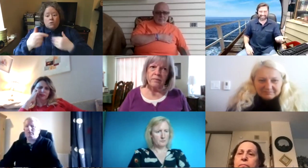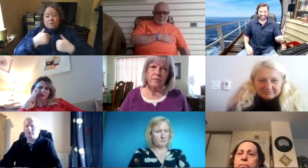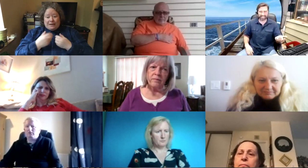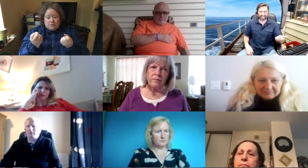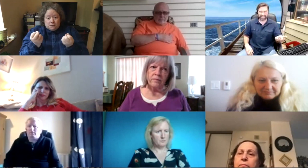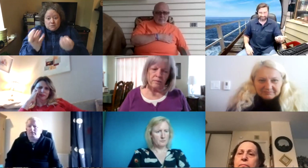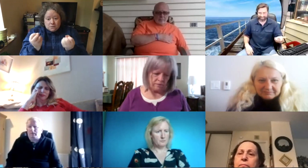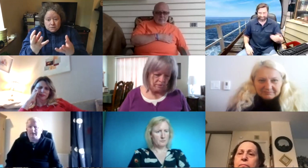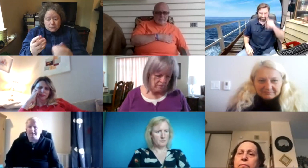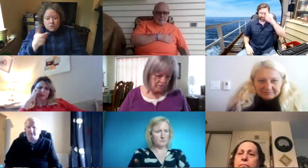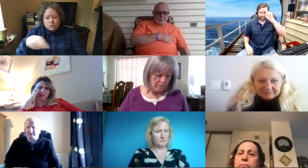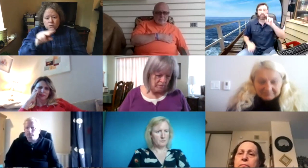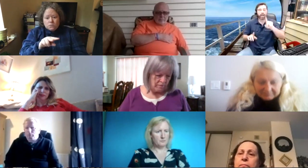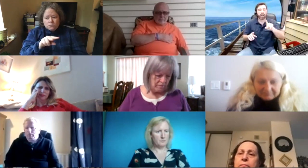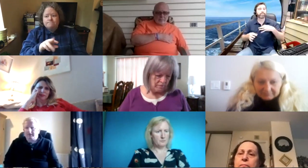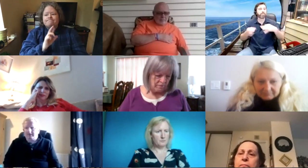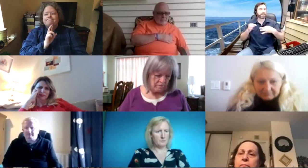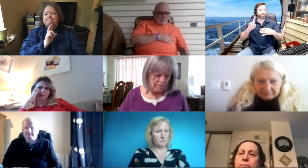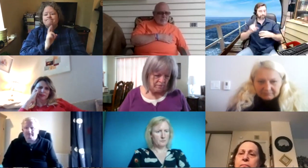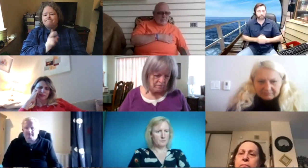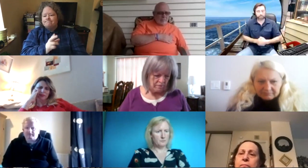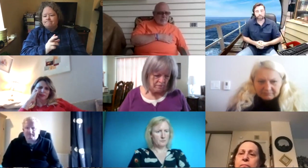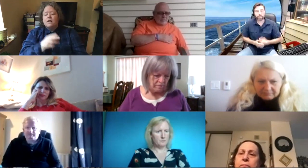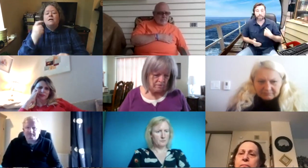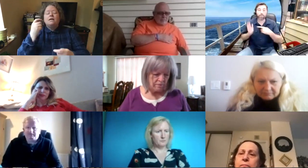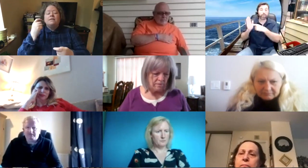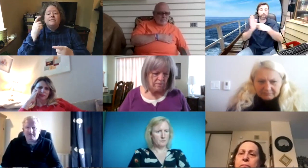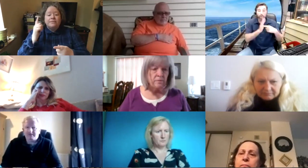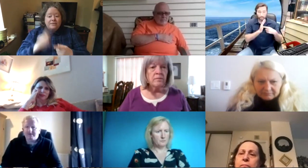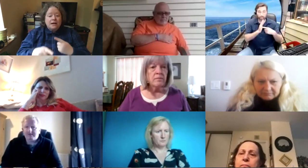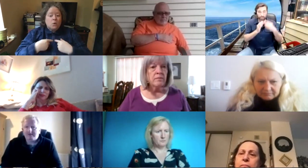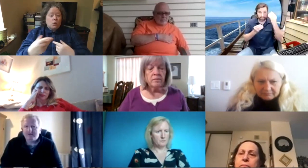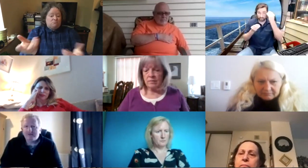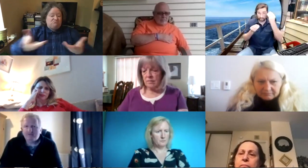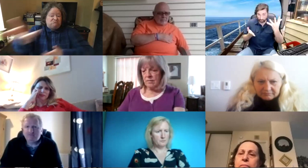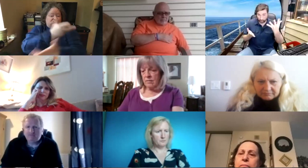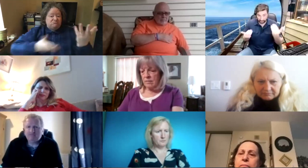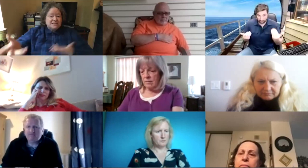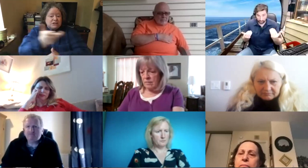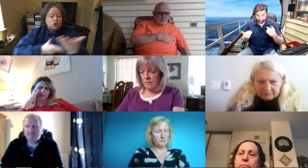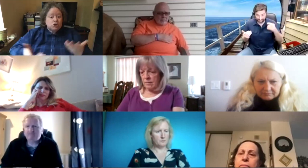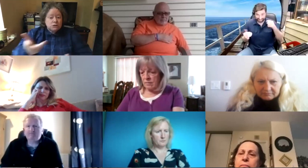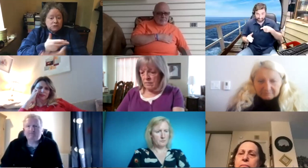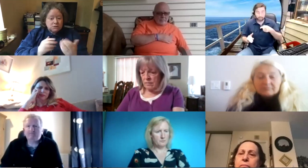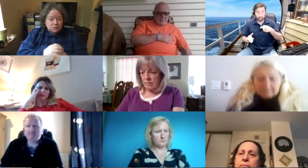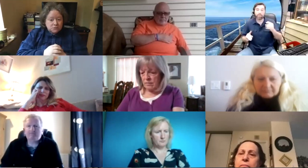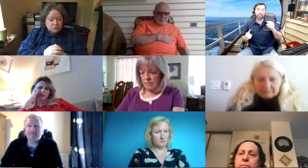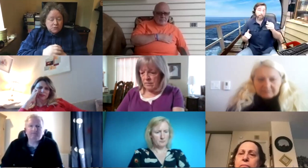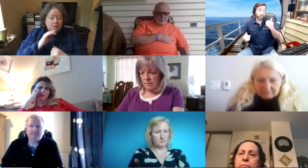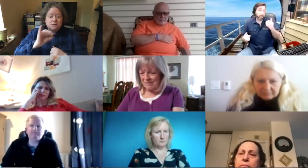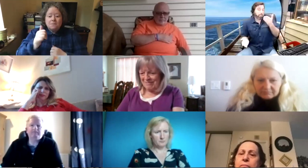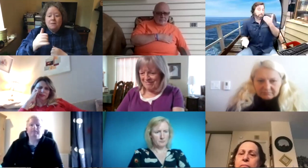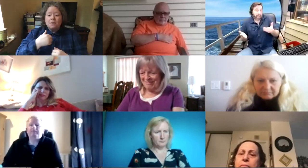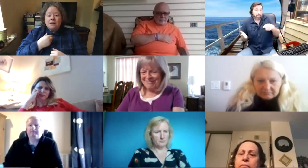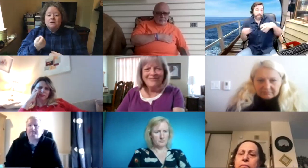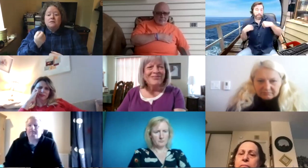let me tell you. So what it is that I'm presenting to you, you can take it to be right,